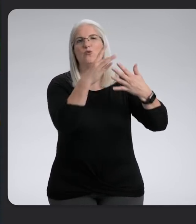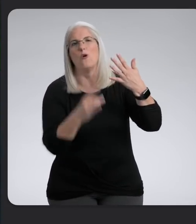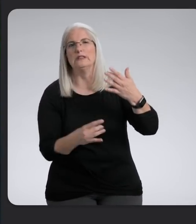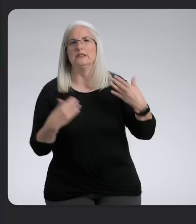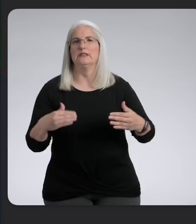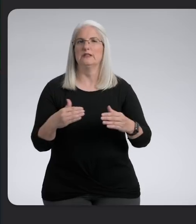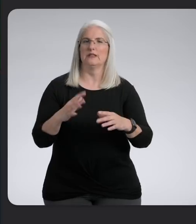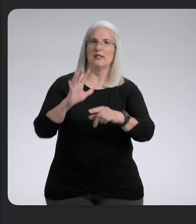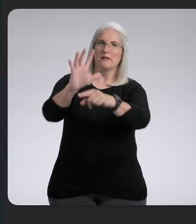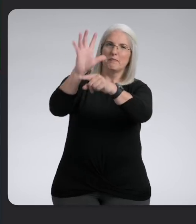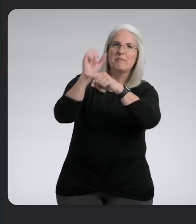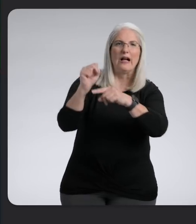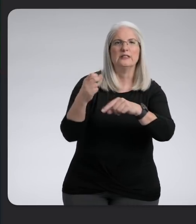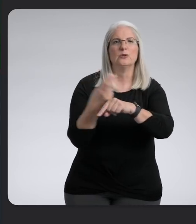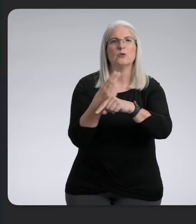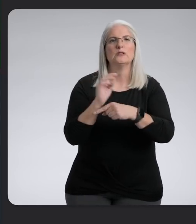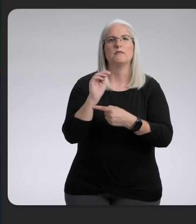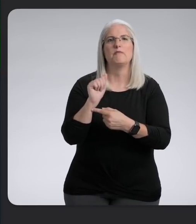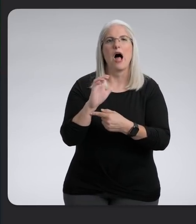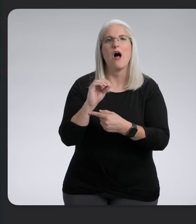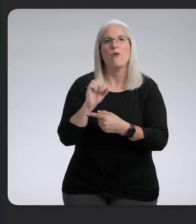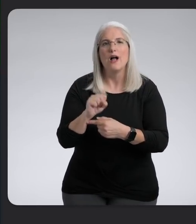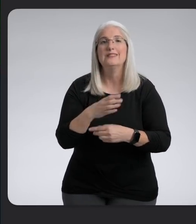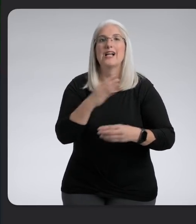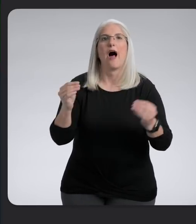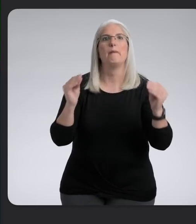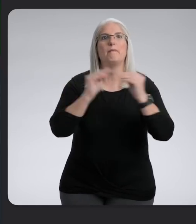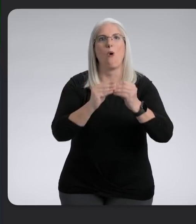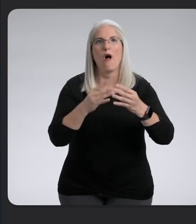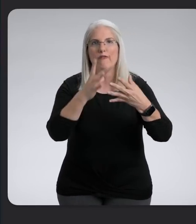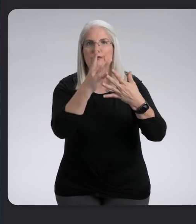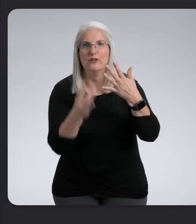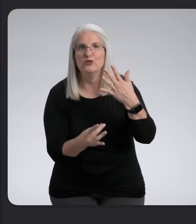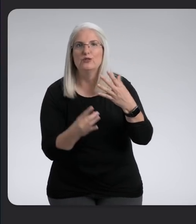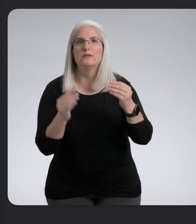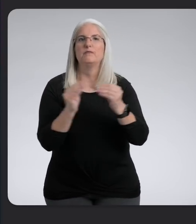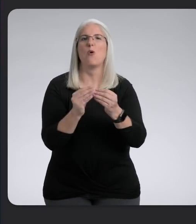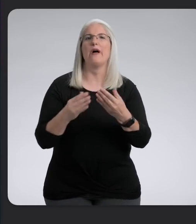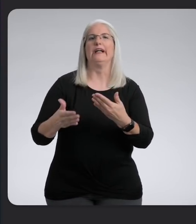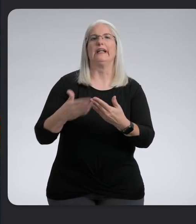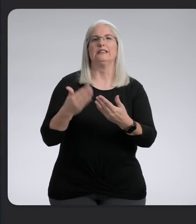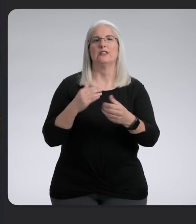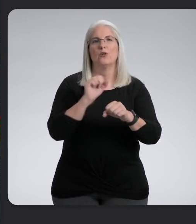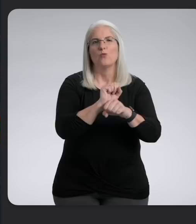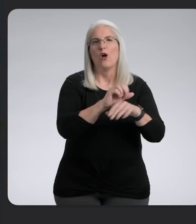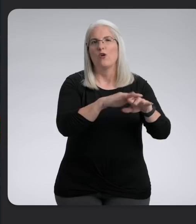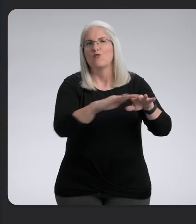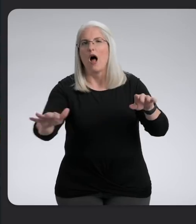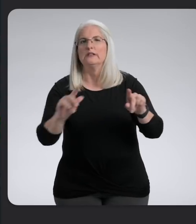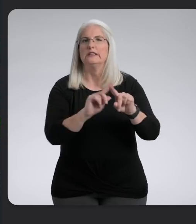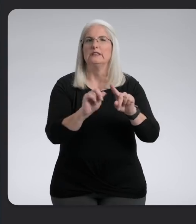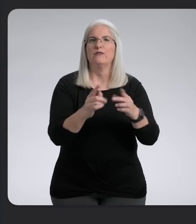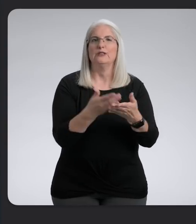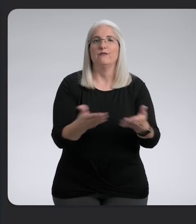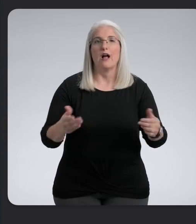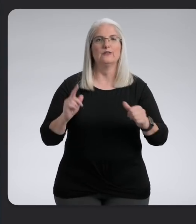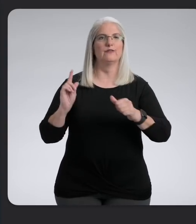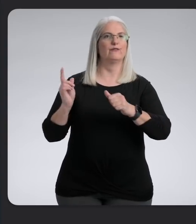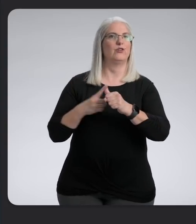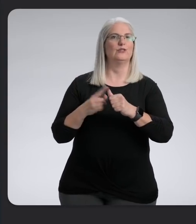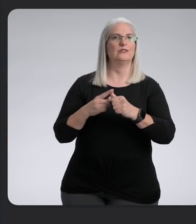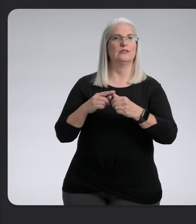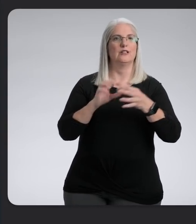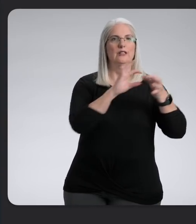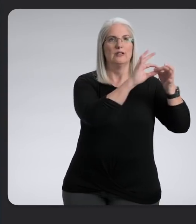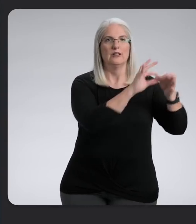even more new features that make it easier to work across all your devices, starting with continuity. Every